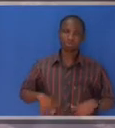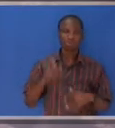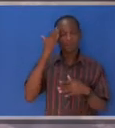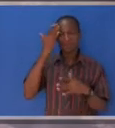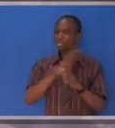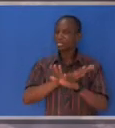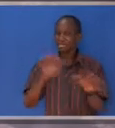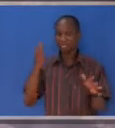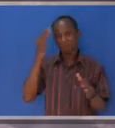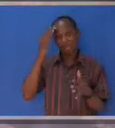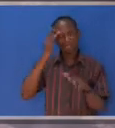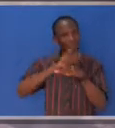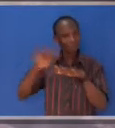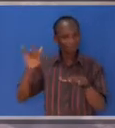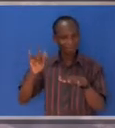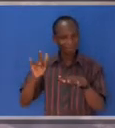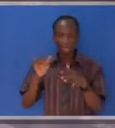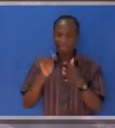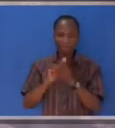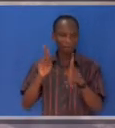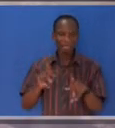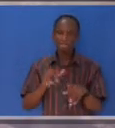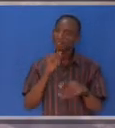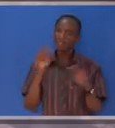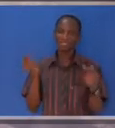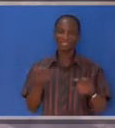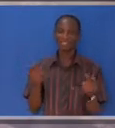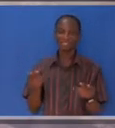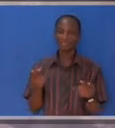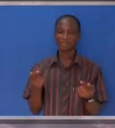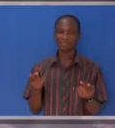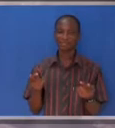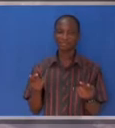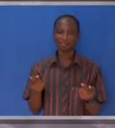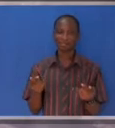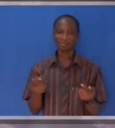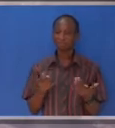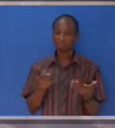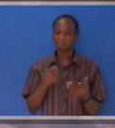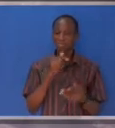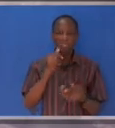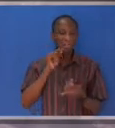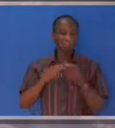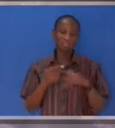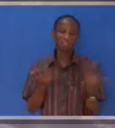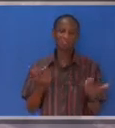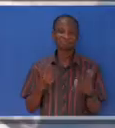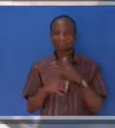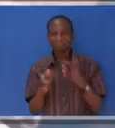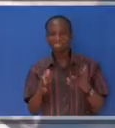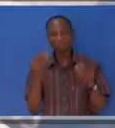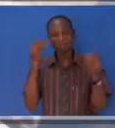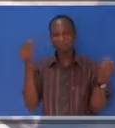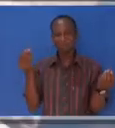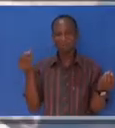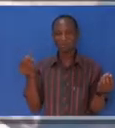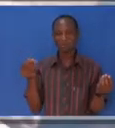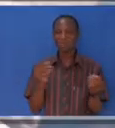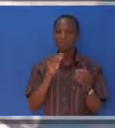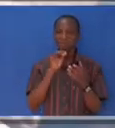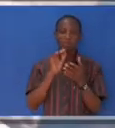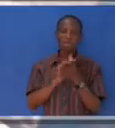hwe saa nimpa no onye egboni bia saa nimpa no onkotwe mpene bia saa nimpa no onko ware